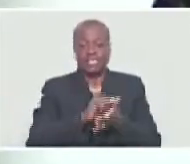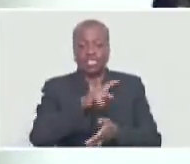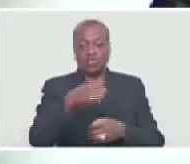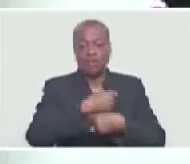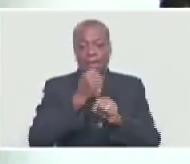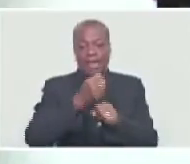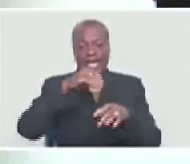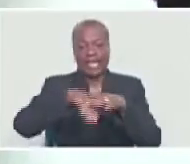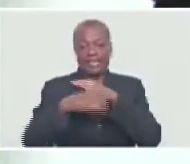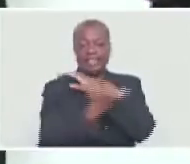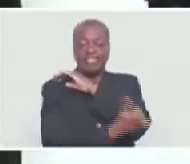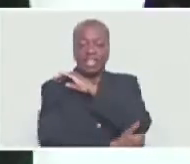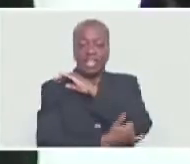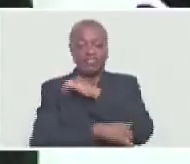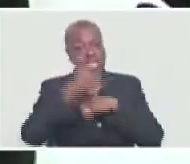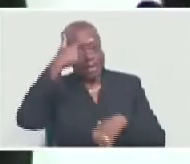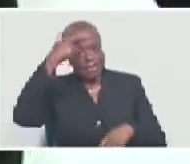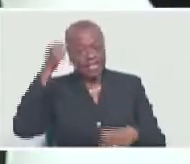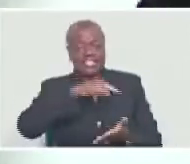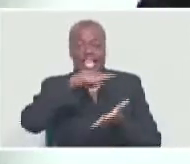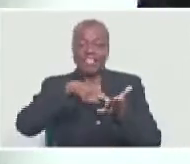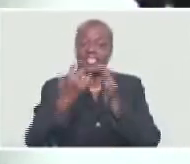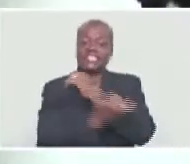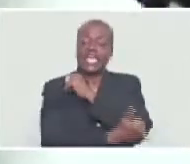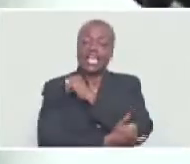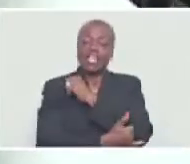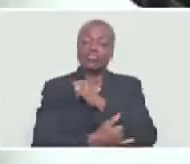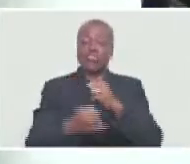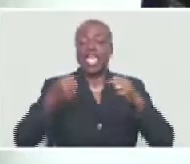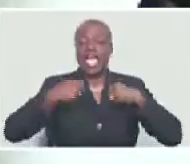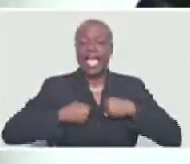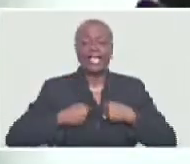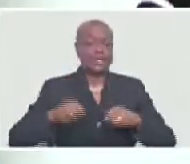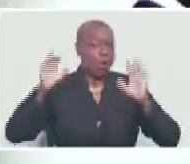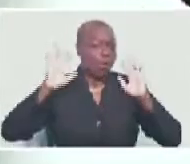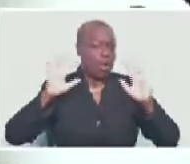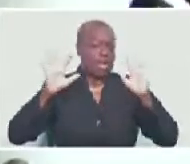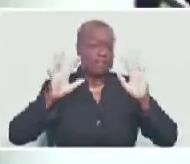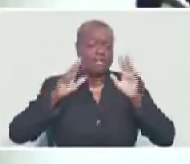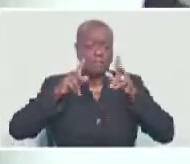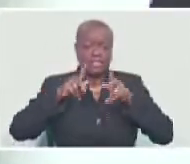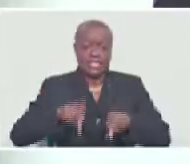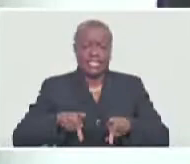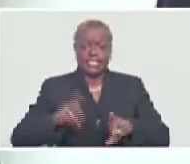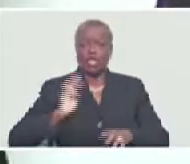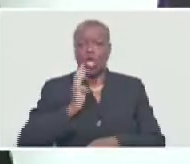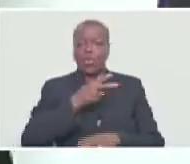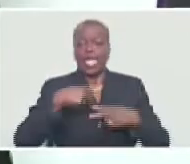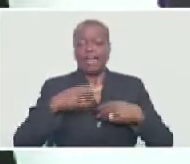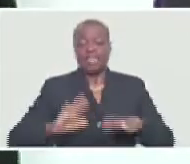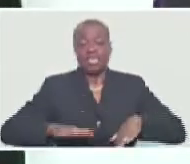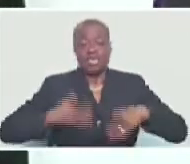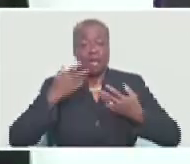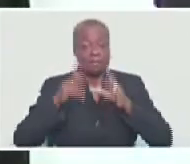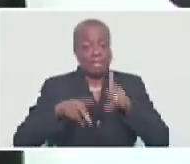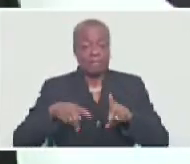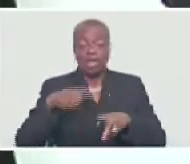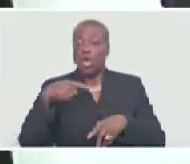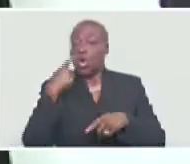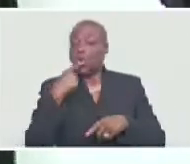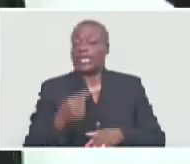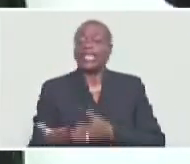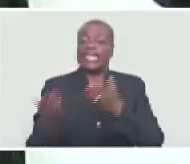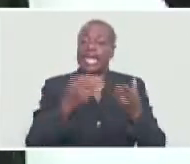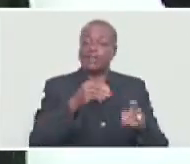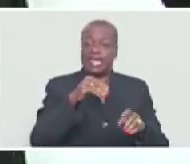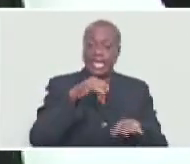in this country, because this country has tremendous potential. And we have young people who can carry it forward. And I'd like to see